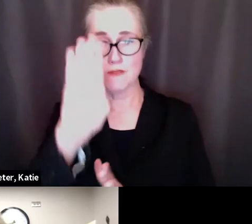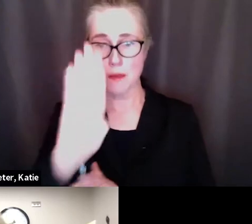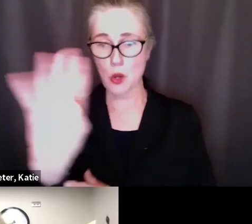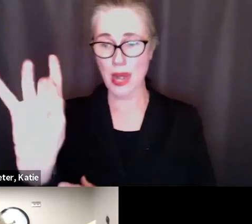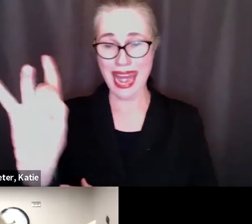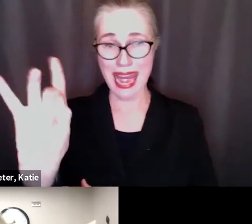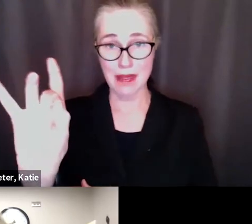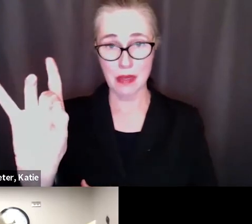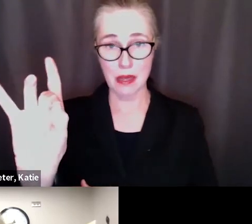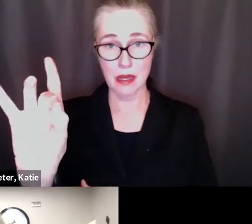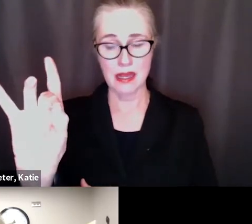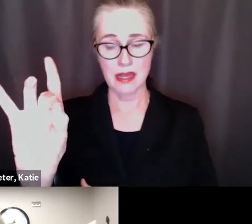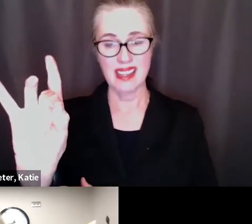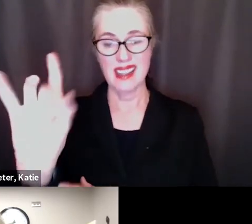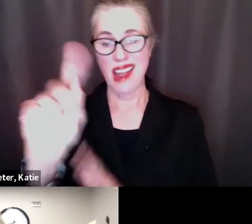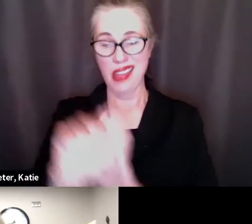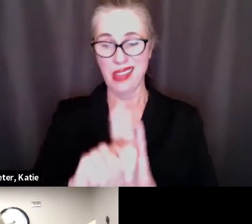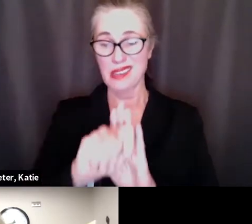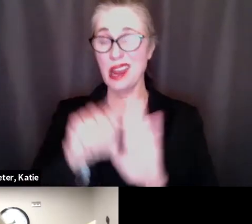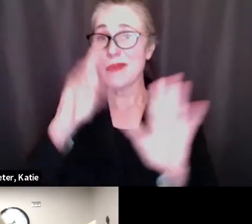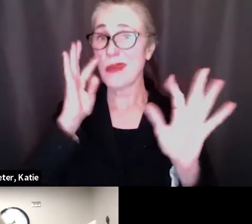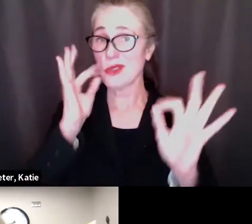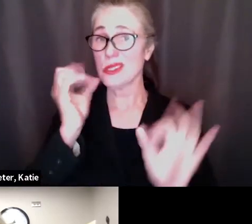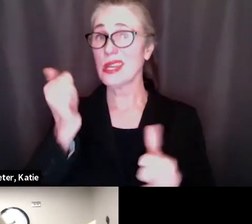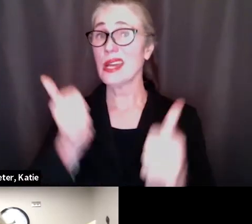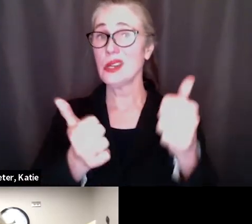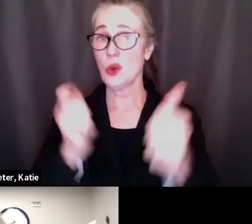decision on which map we're going to choose